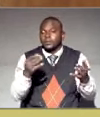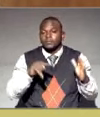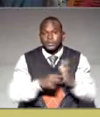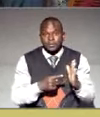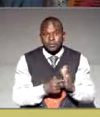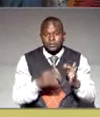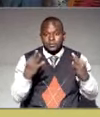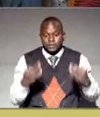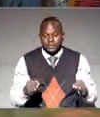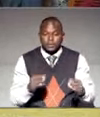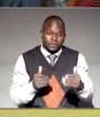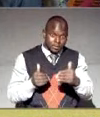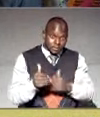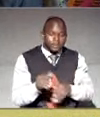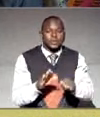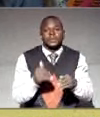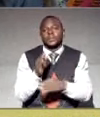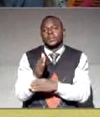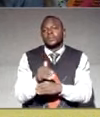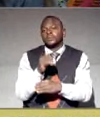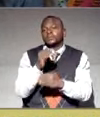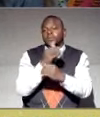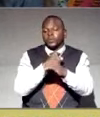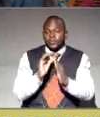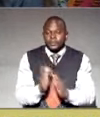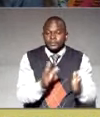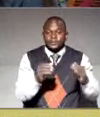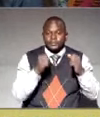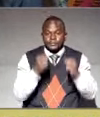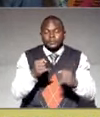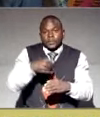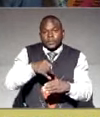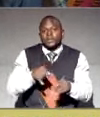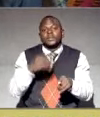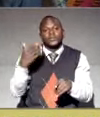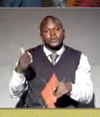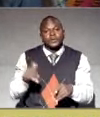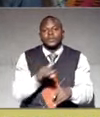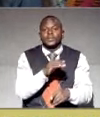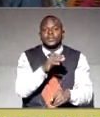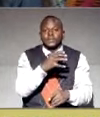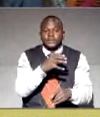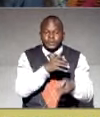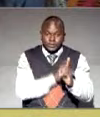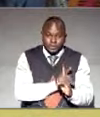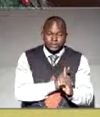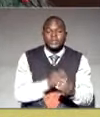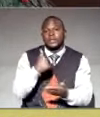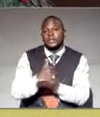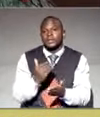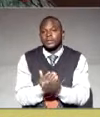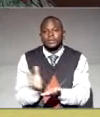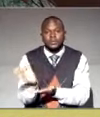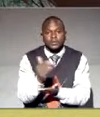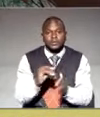items. Going forward, the Ministry of Defense plans to strengthen the internal and external security sectors by enhancing information